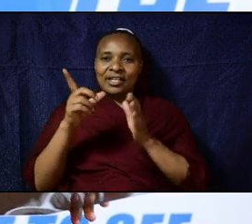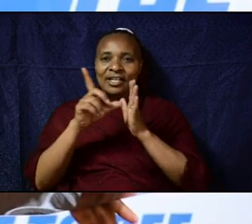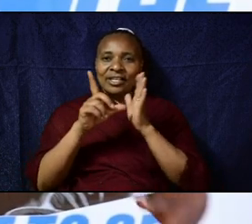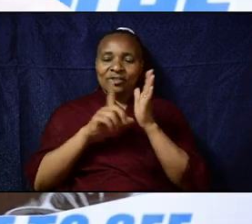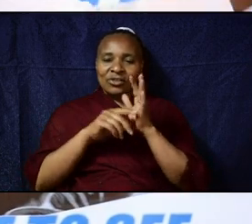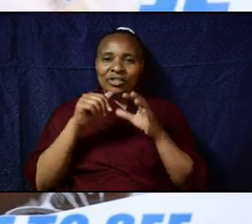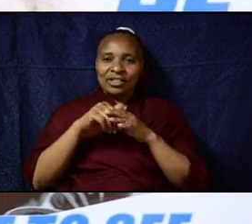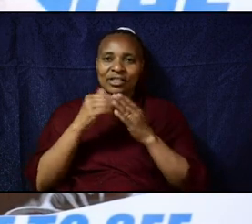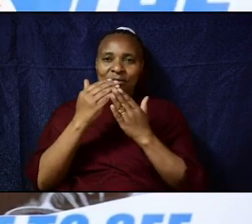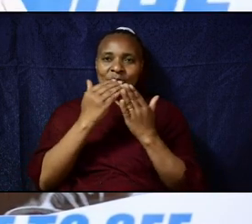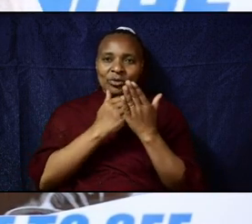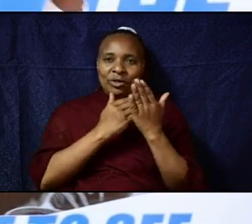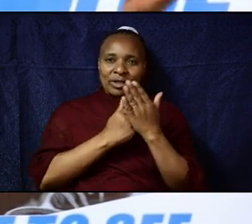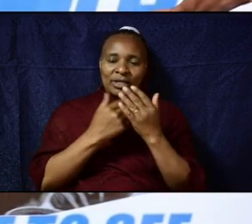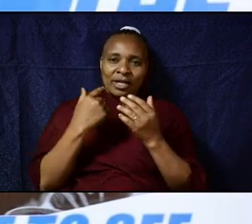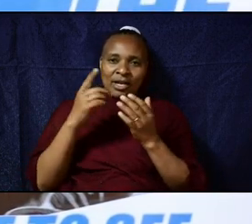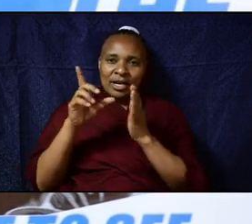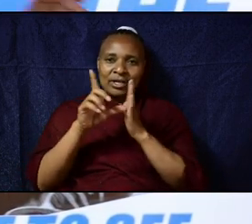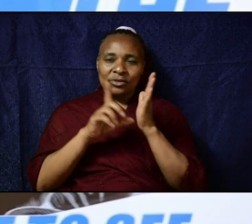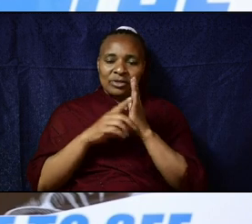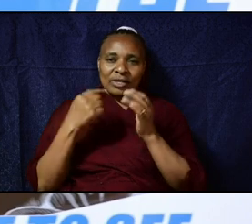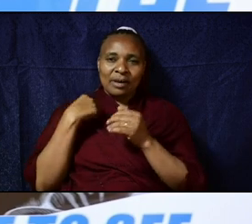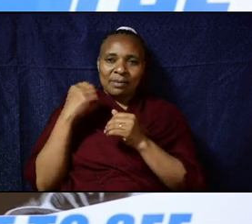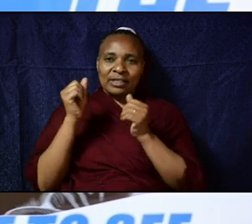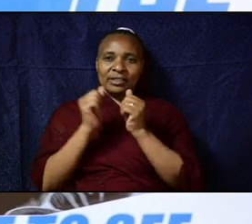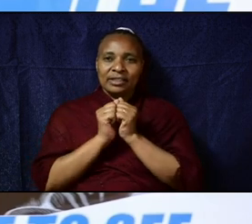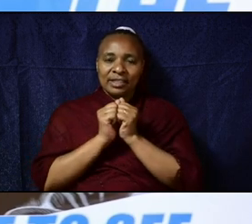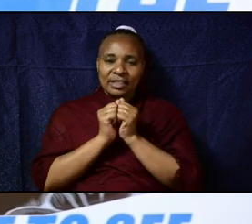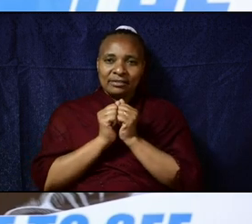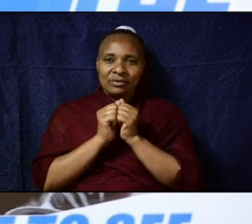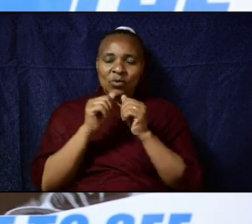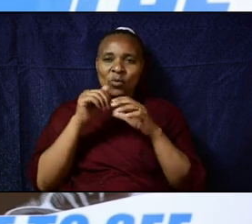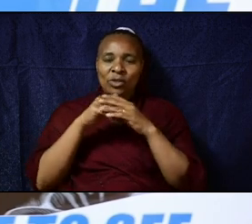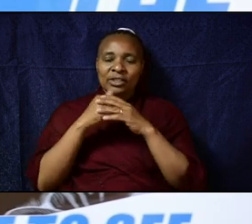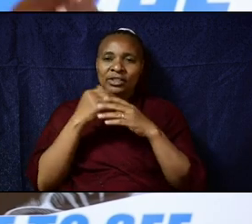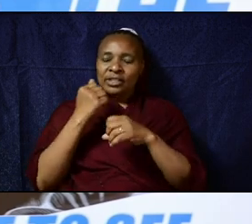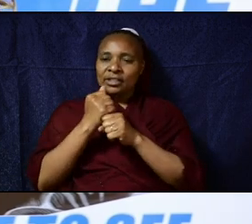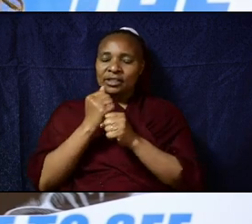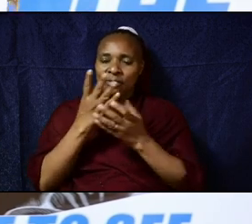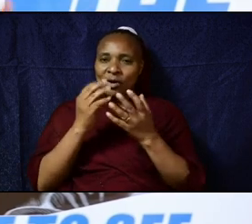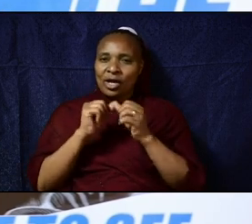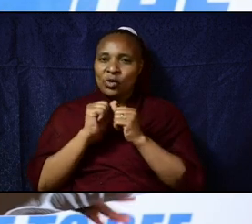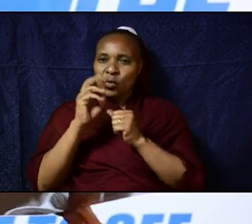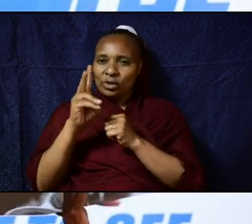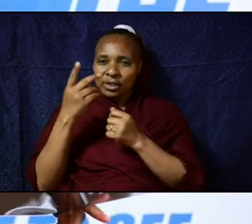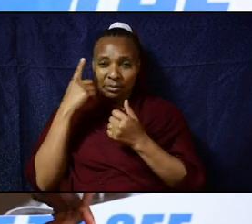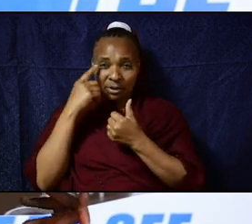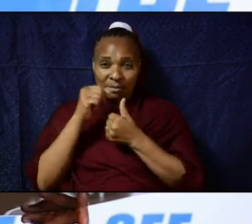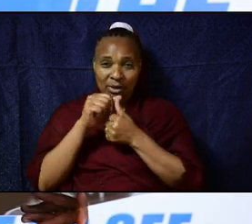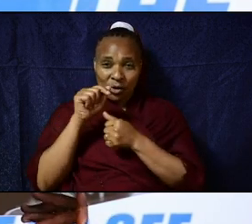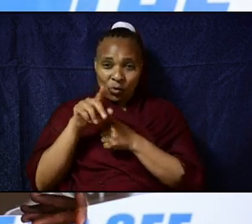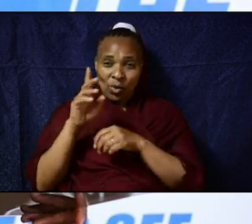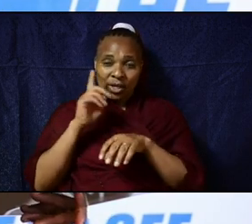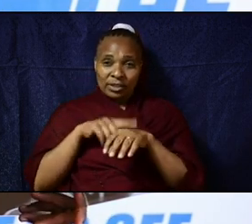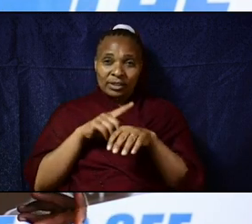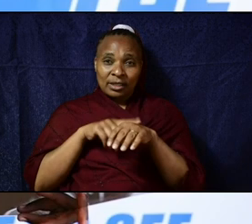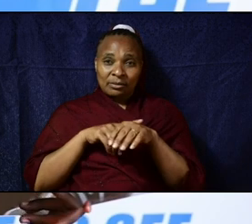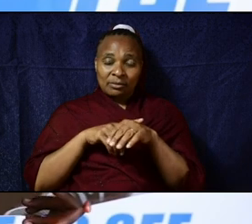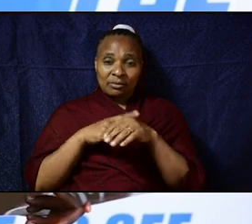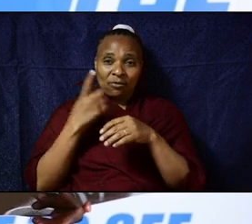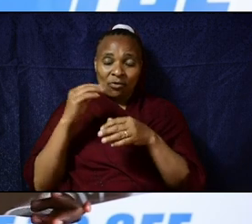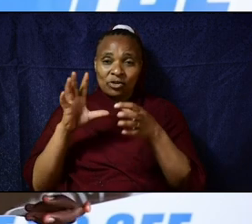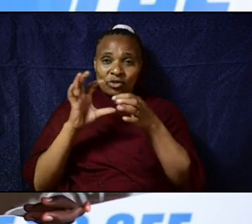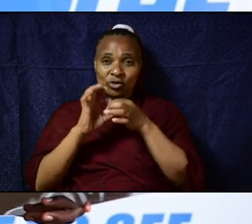this series, lesson number 10, Winsome and Then Some. Remember, you're a 10. With